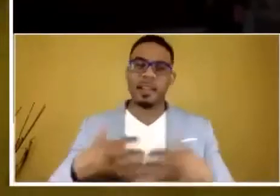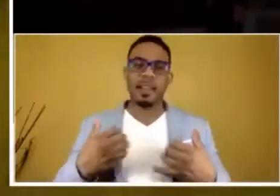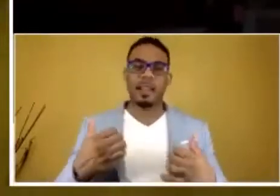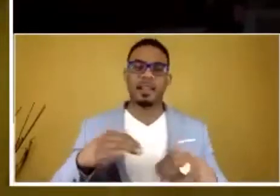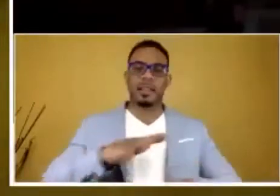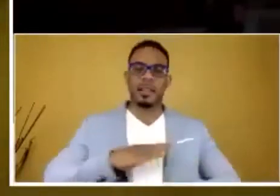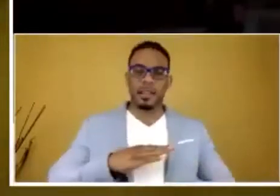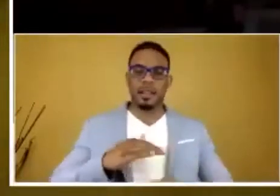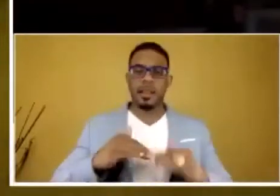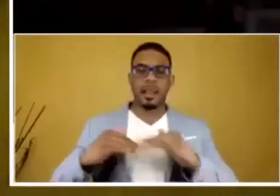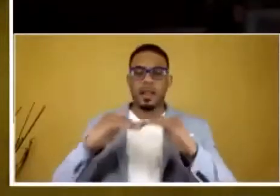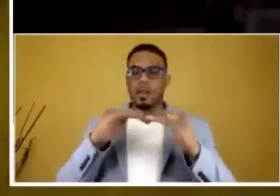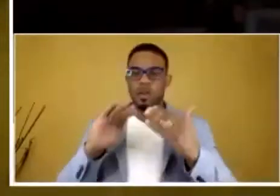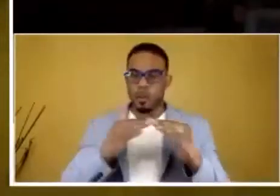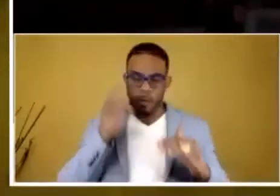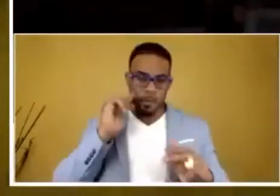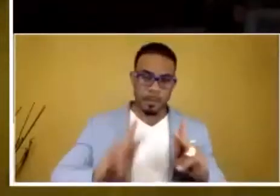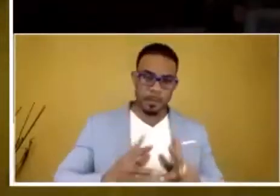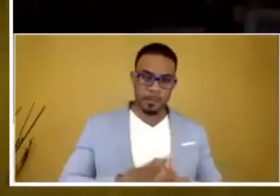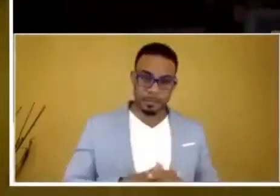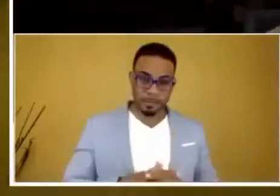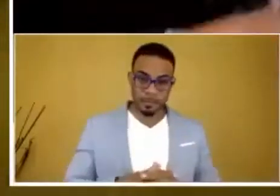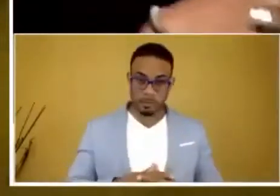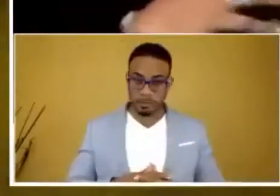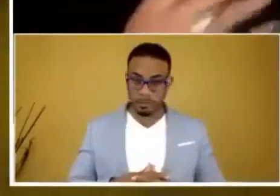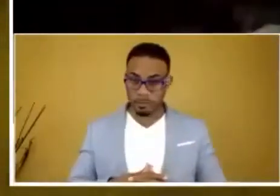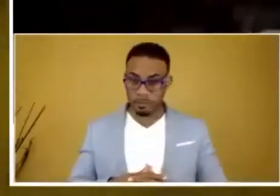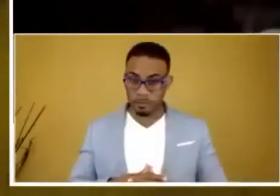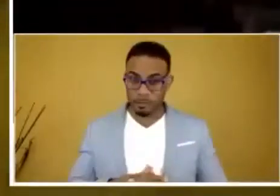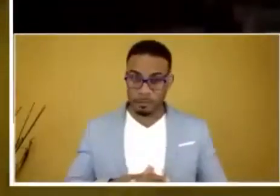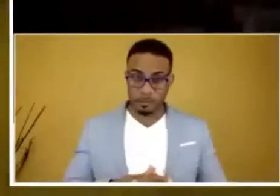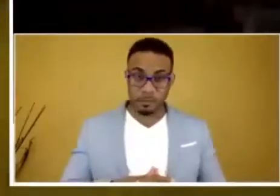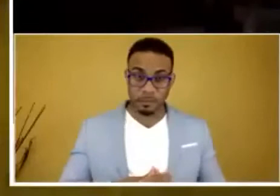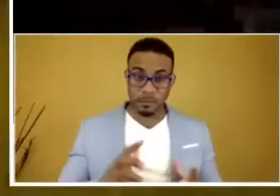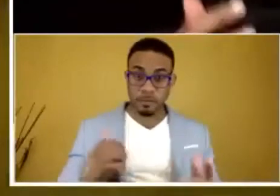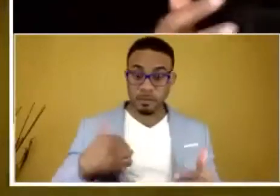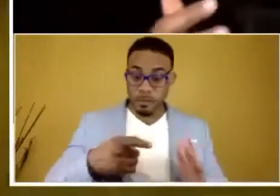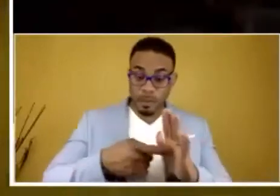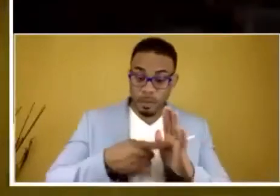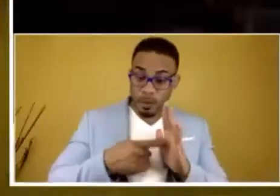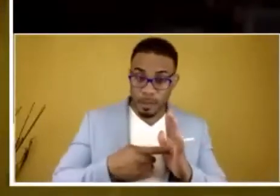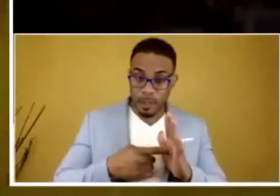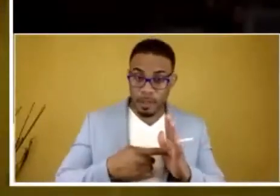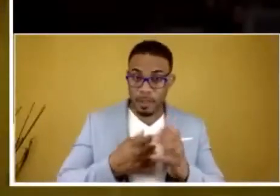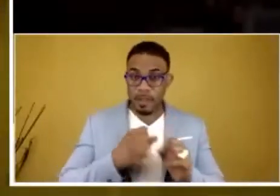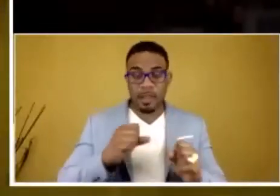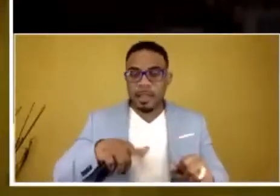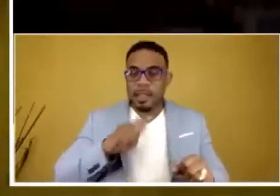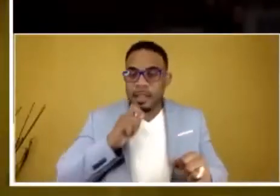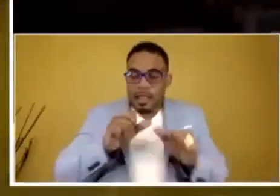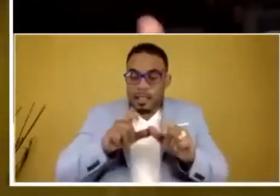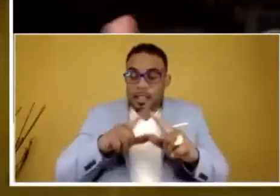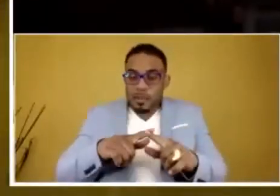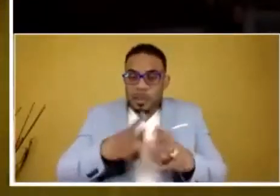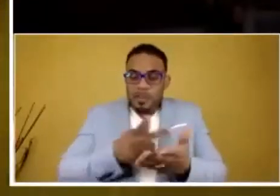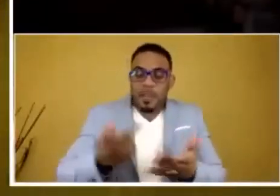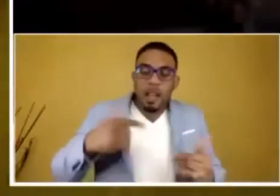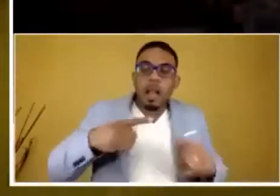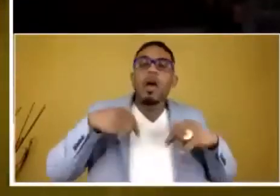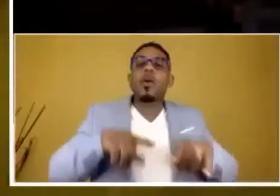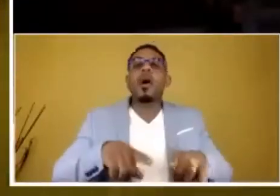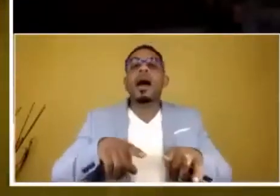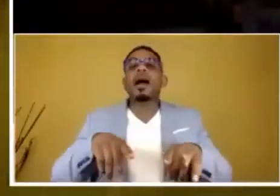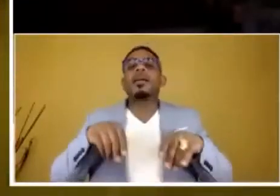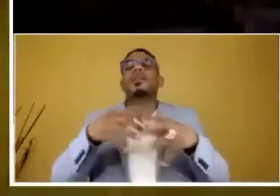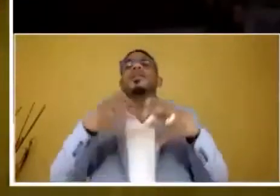and equitable communities for our people. We're demanding a state that does not continue to fail us while spending so